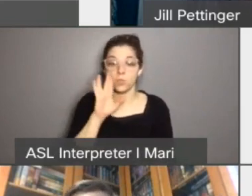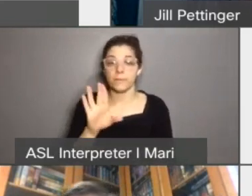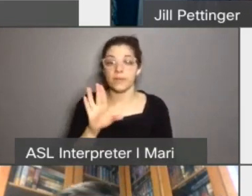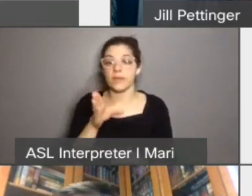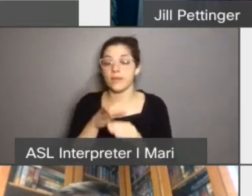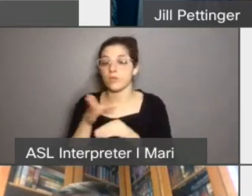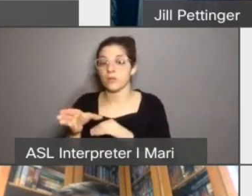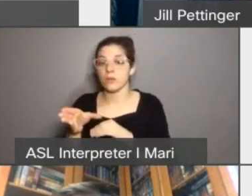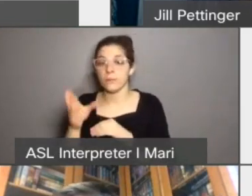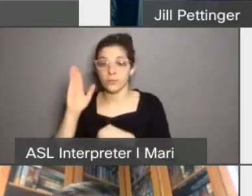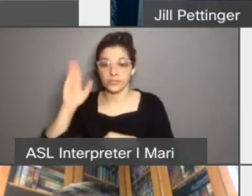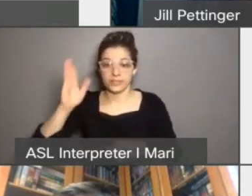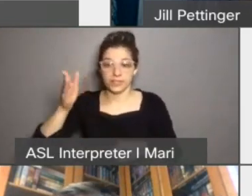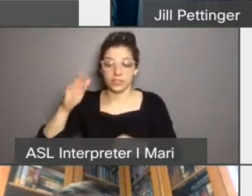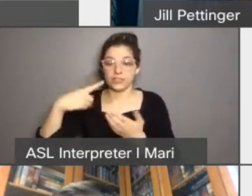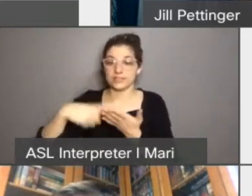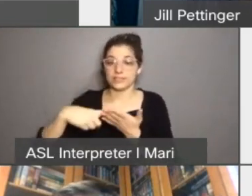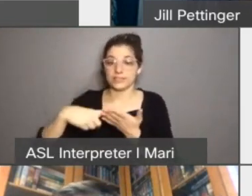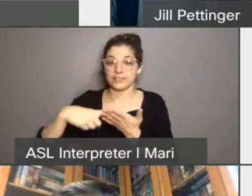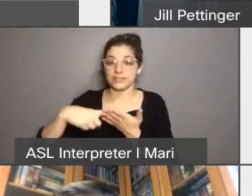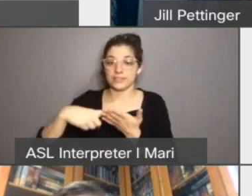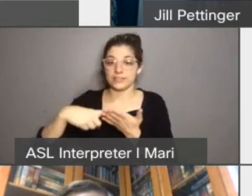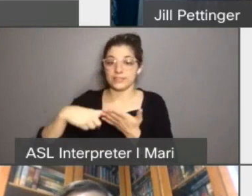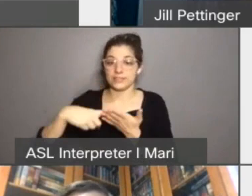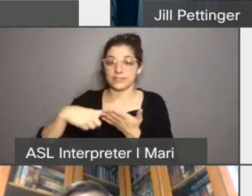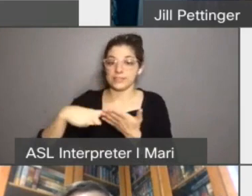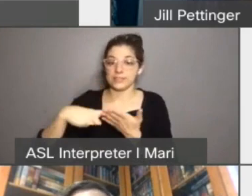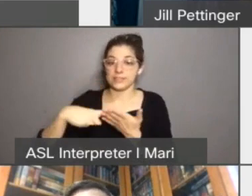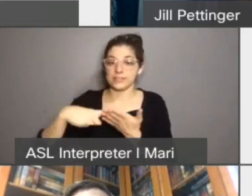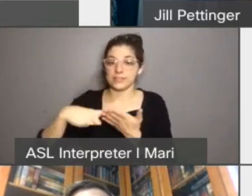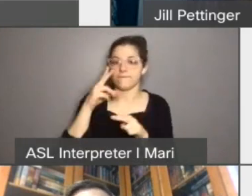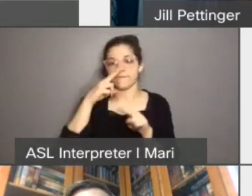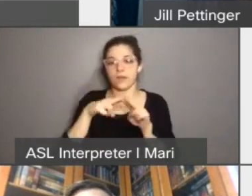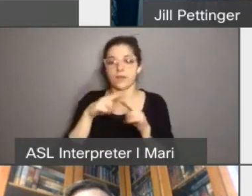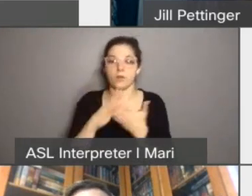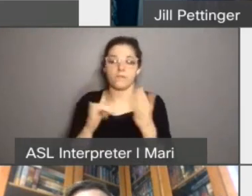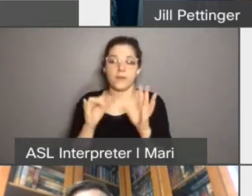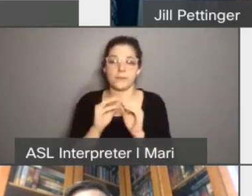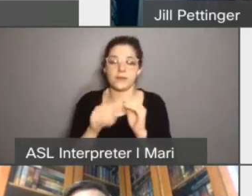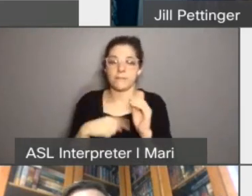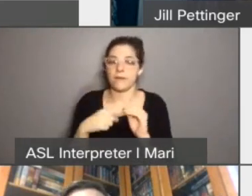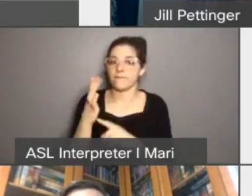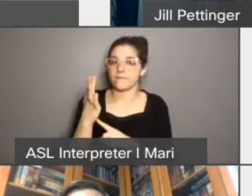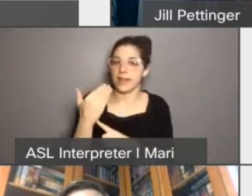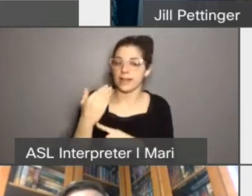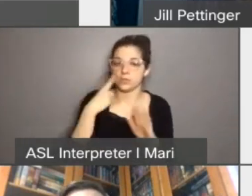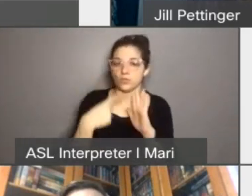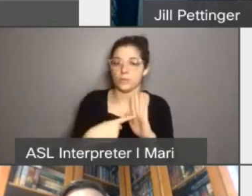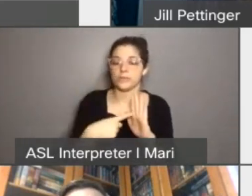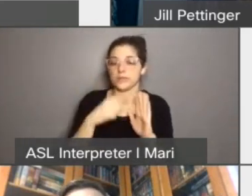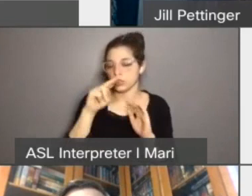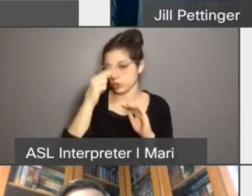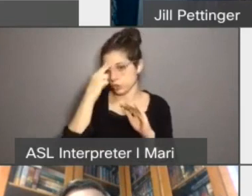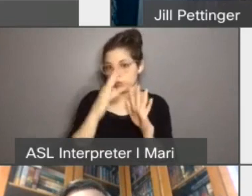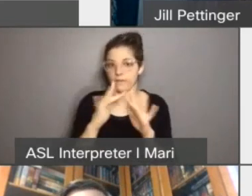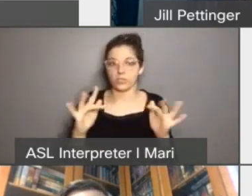a presentation and discussion which will be, I think, the fun part of the meeting about a flag to represent neurodiversity strength.